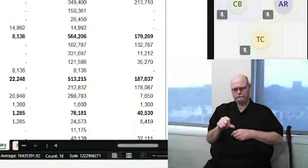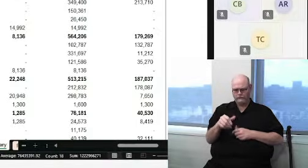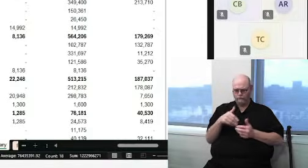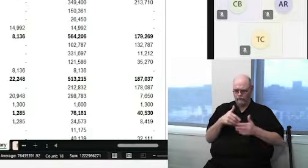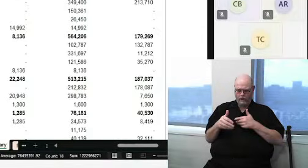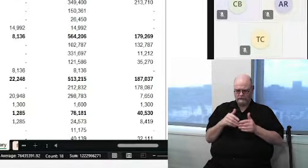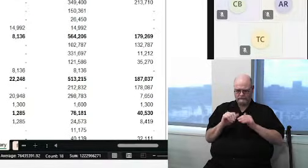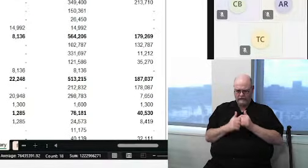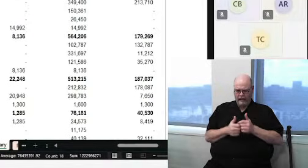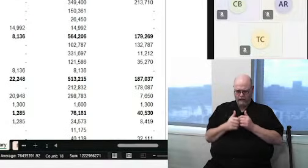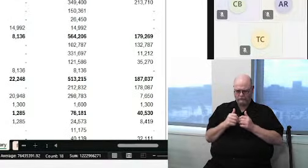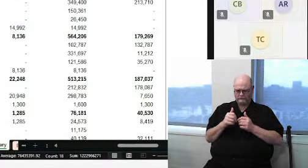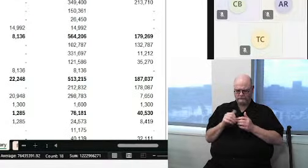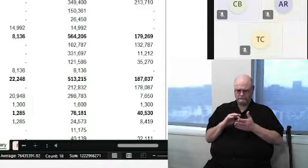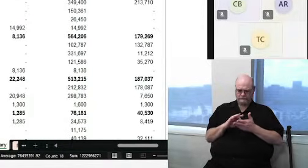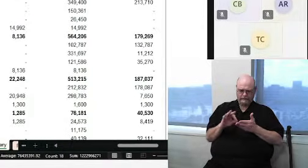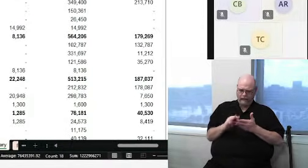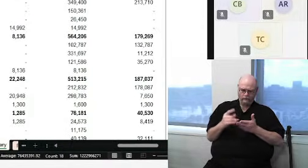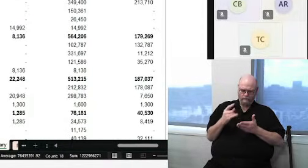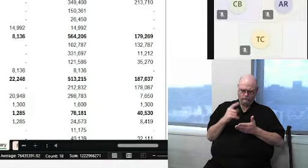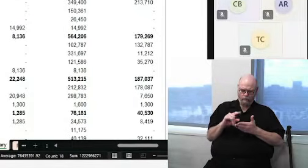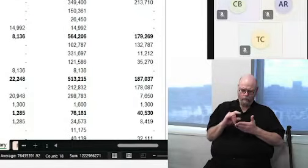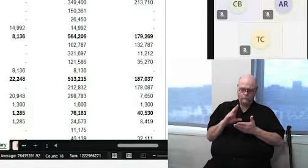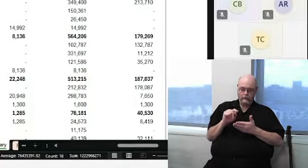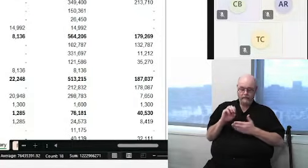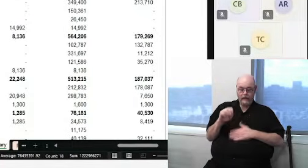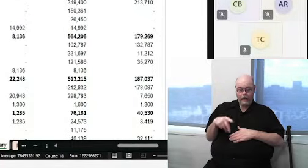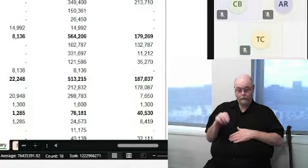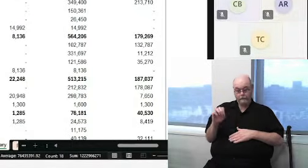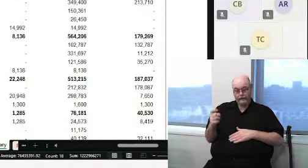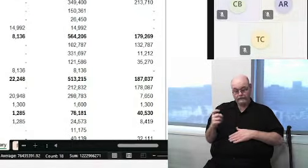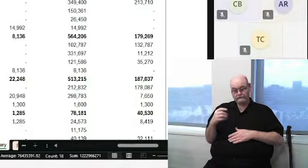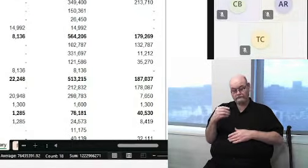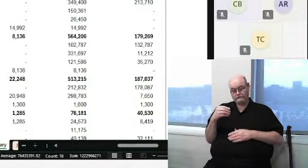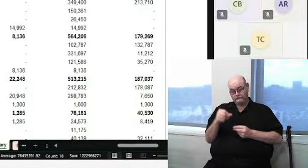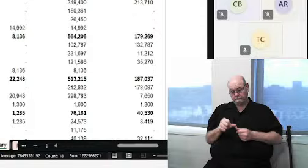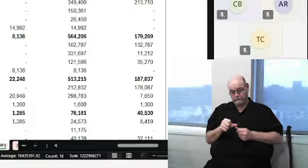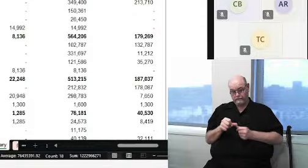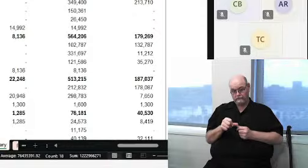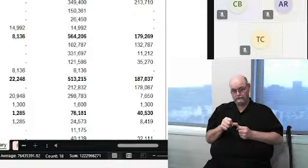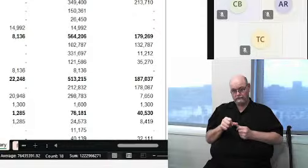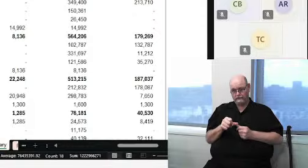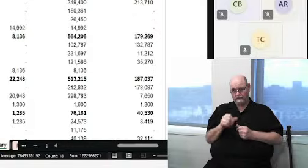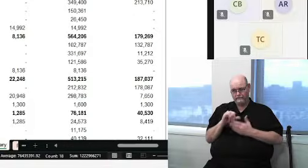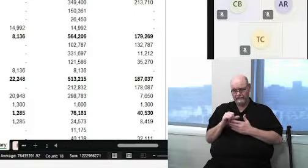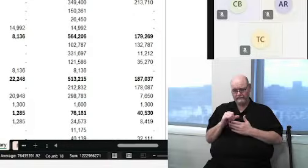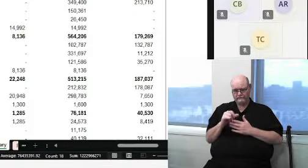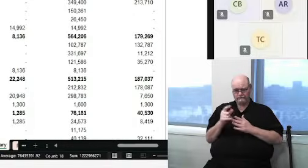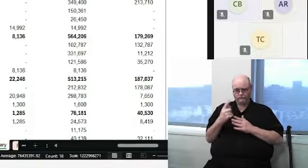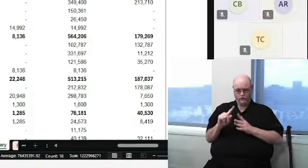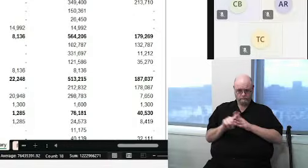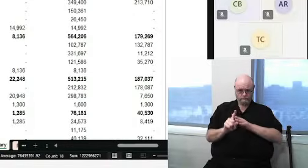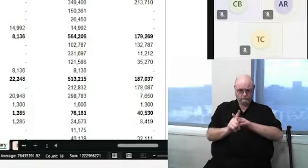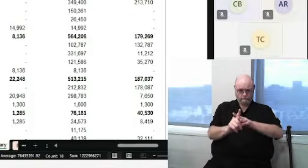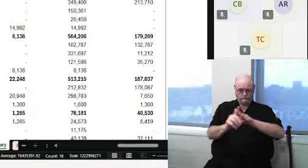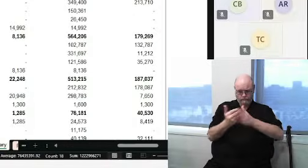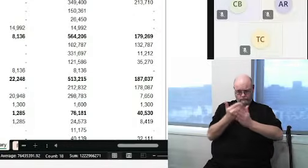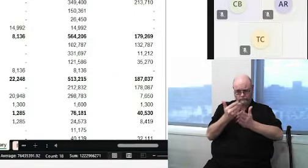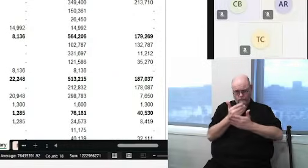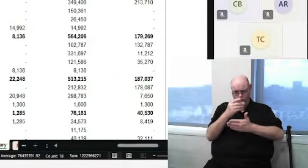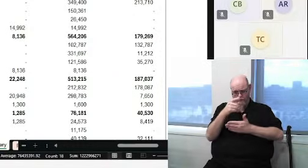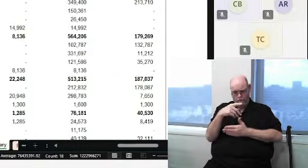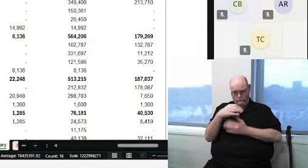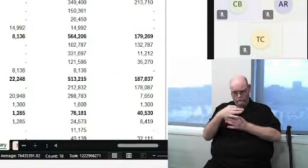spend, regardless of how it's accounted for here. That OPEX spend is to replace emergent poles. I think that's what you said.